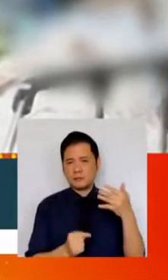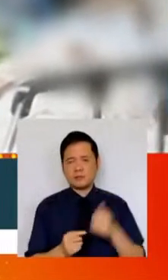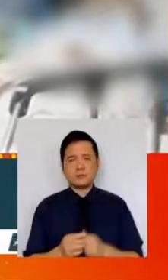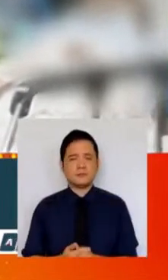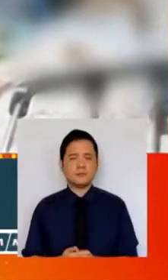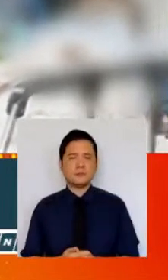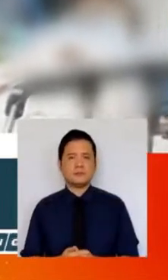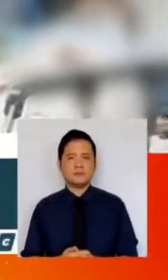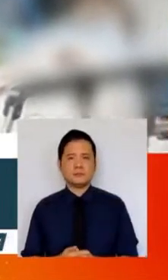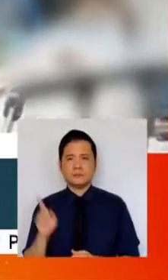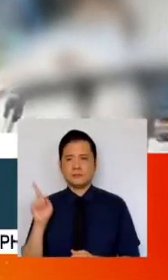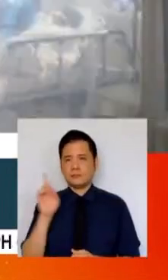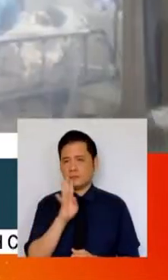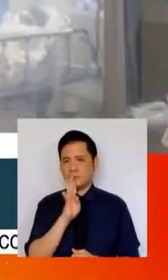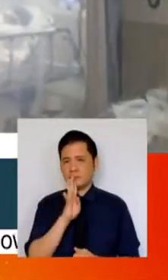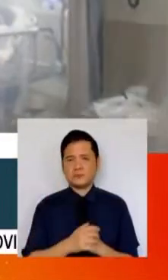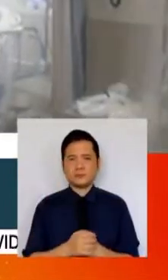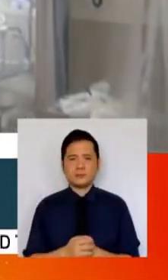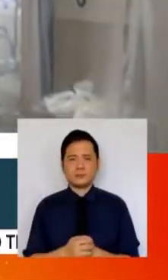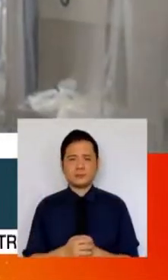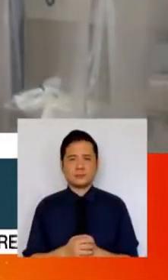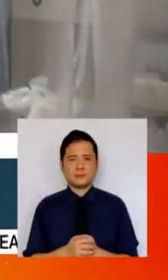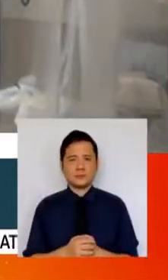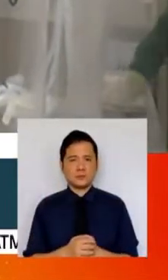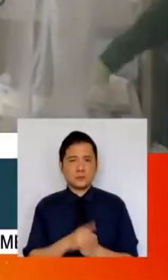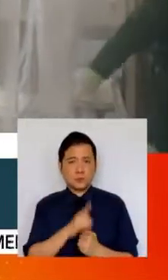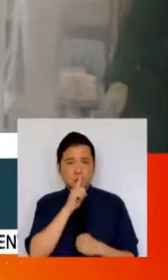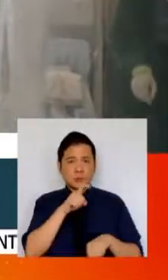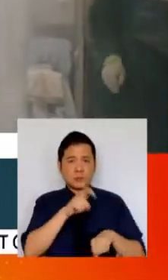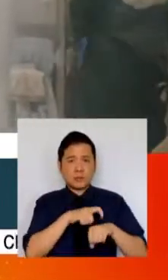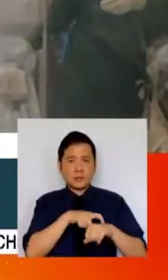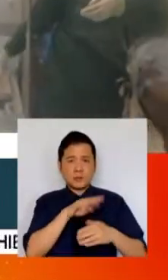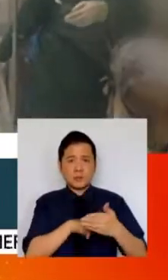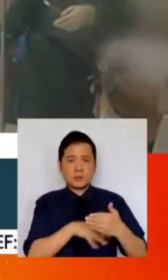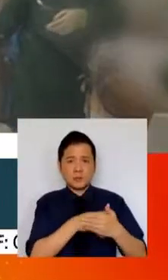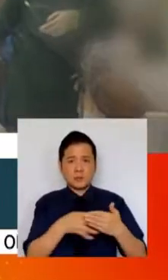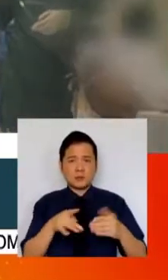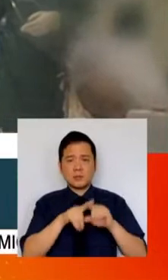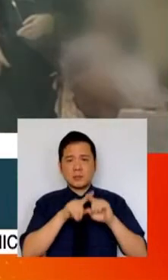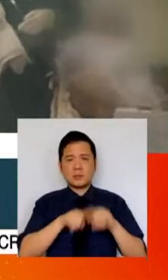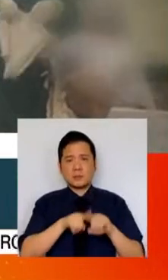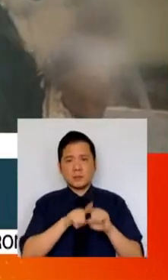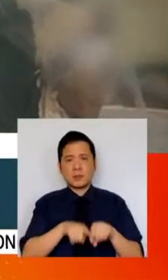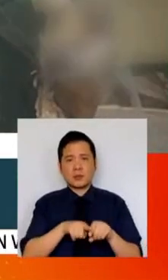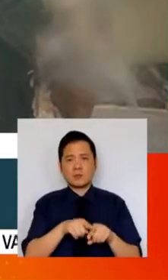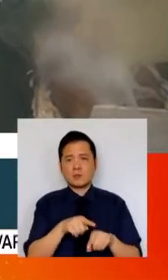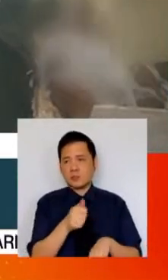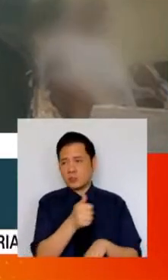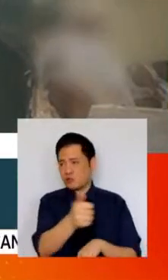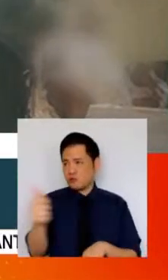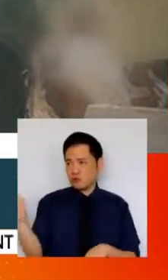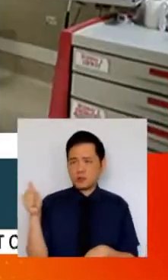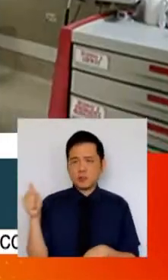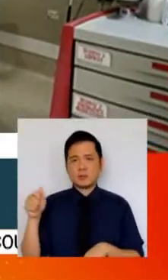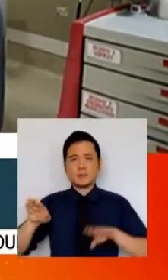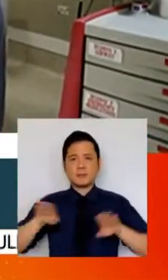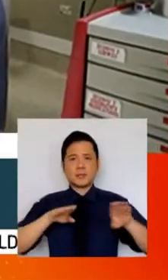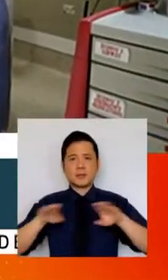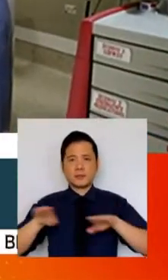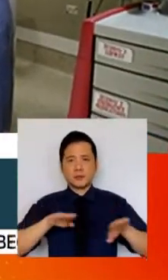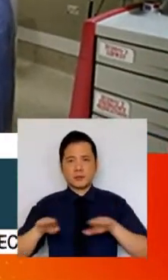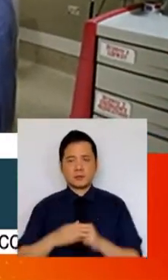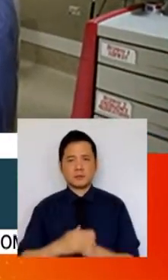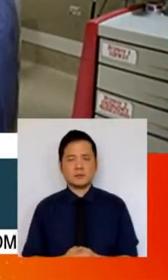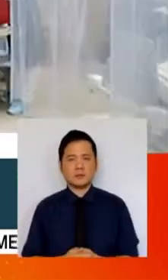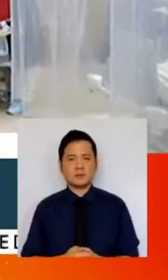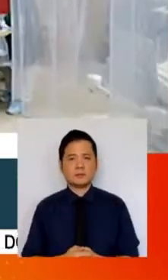Yung timeline na yan ay depende sa magiging behavior natin, no? Kasi kung talagang kahit may